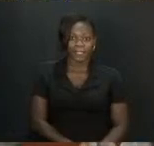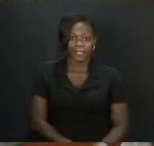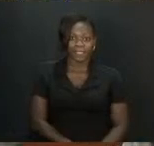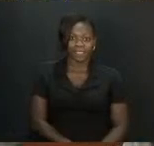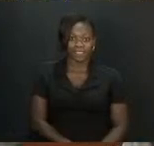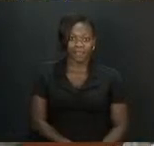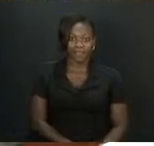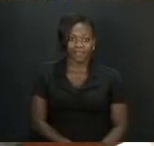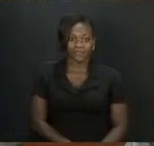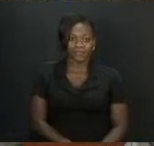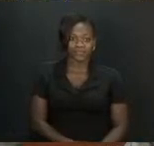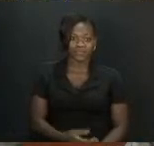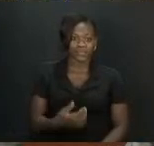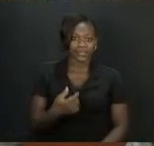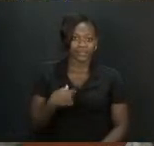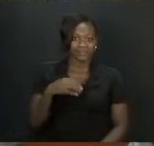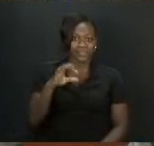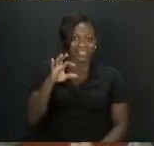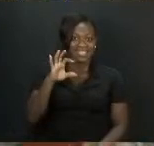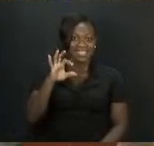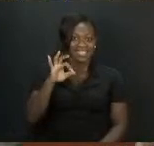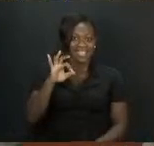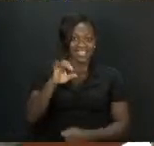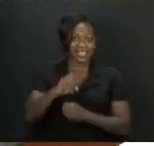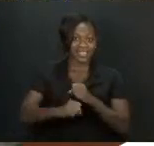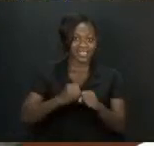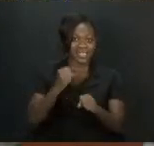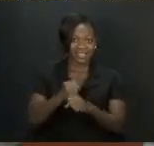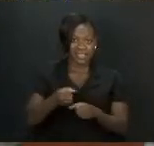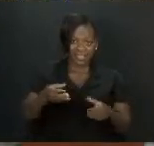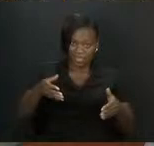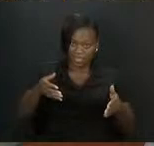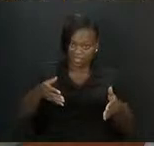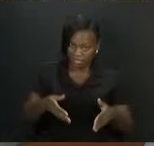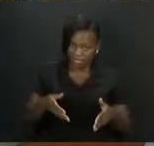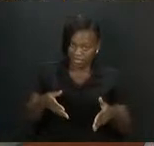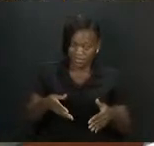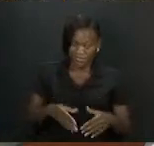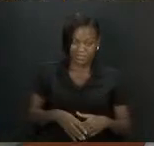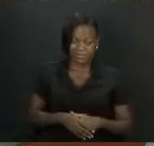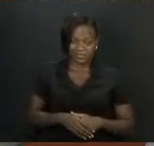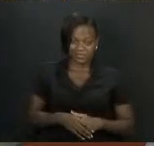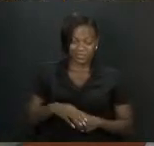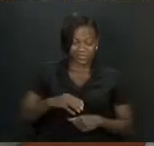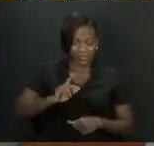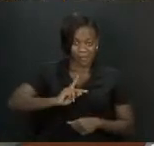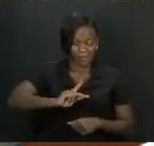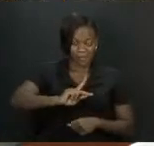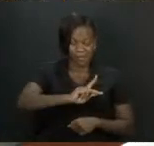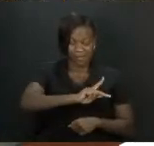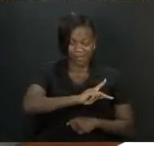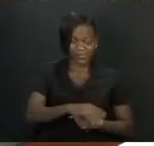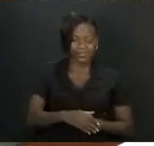I am in my 9th year in this House, and this is one of the